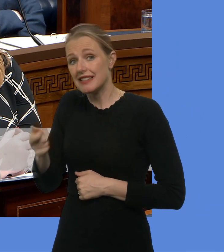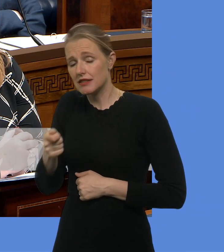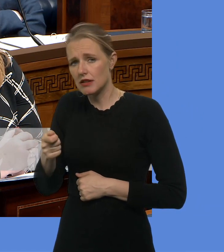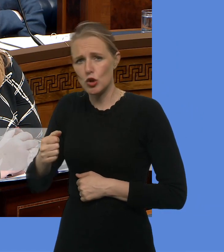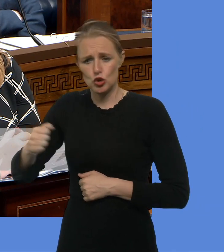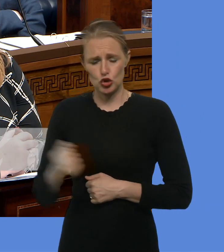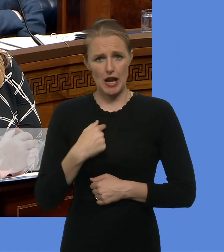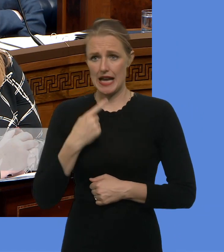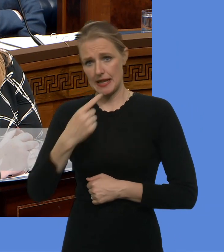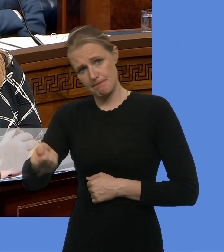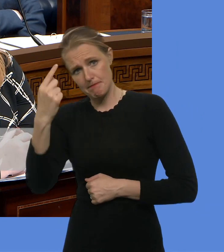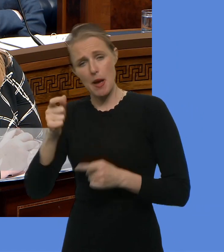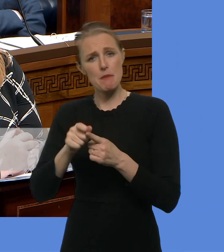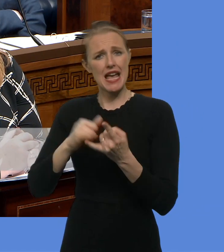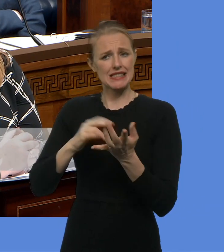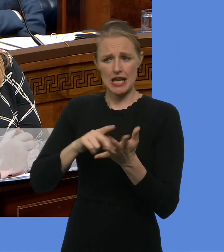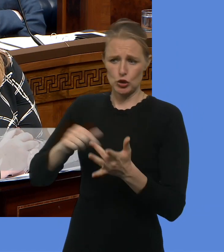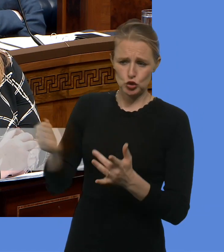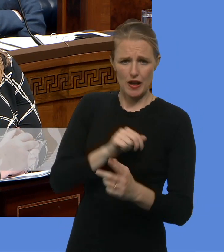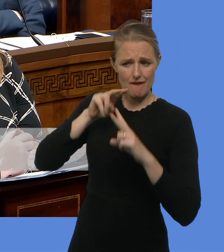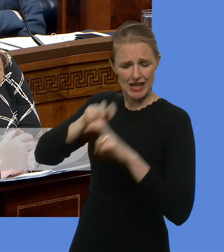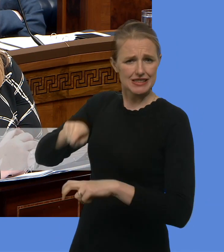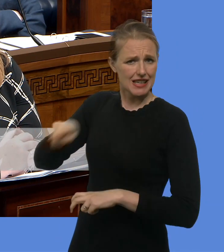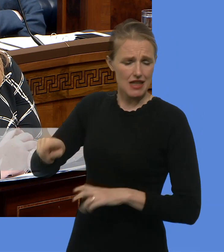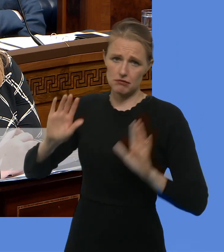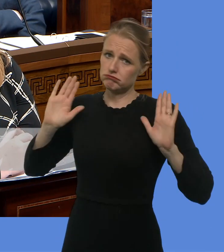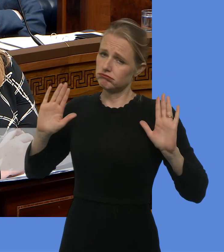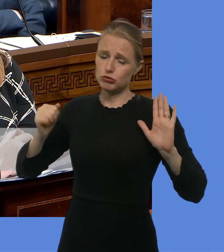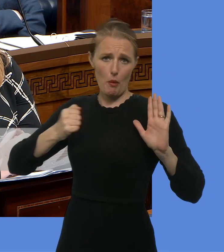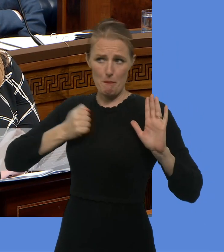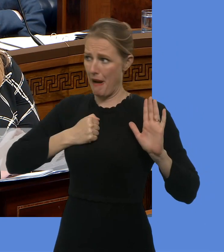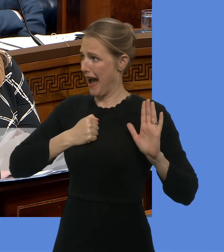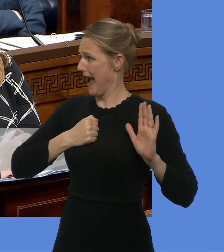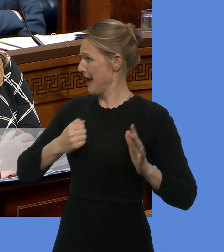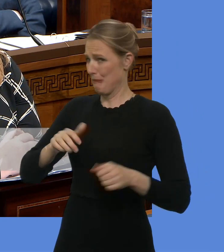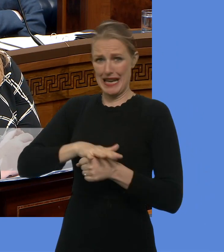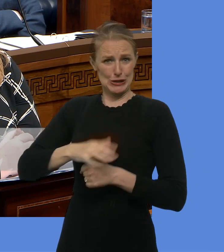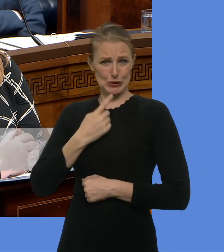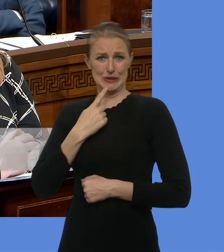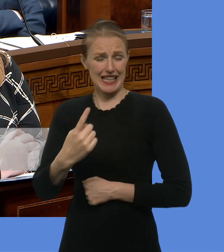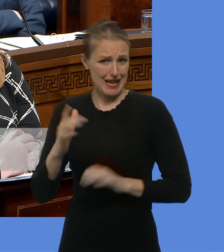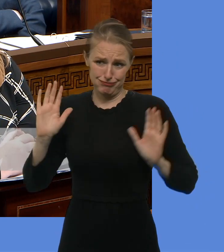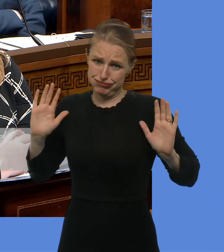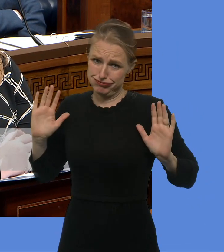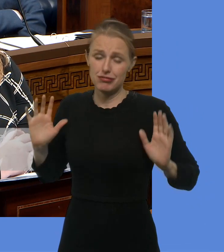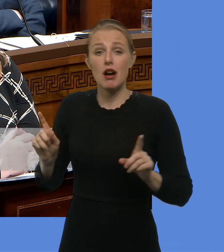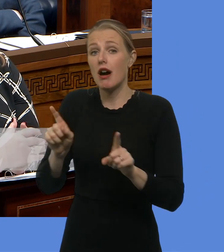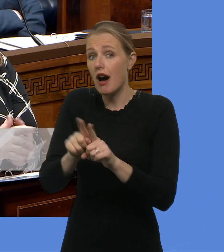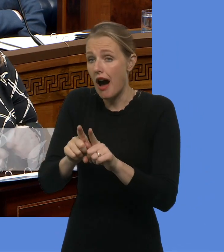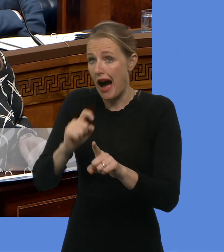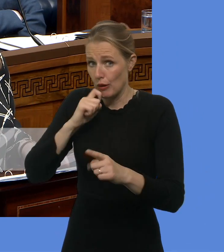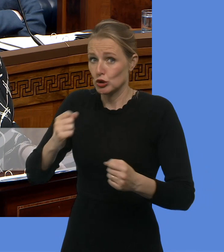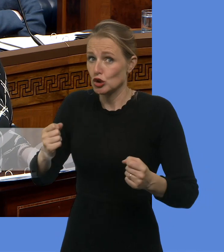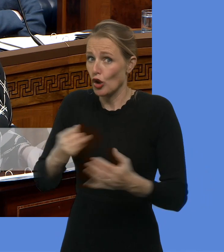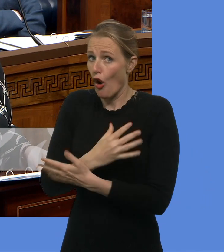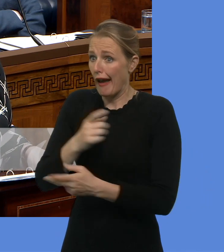say whether the PSNI will or will not be investigating any individual in our community. And furthermore, I would be rather surprised if they